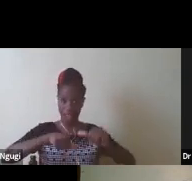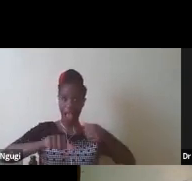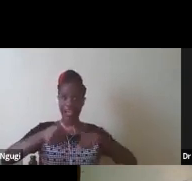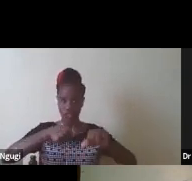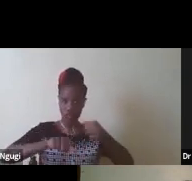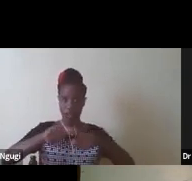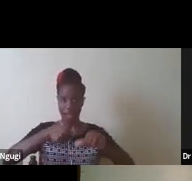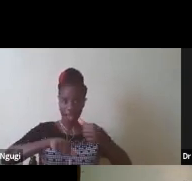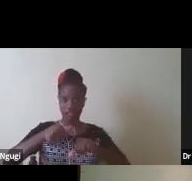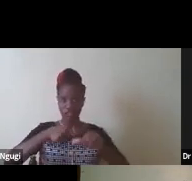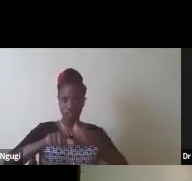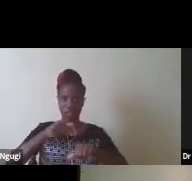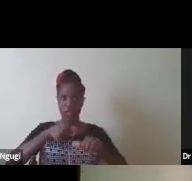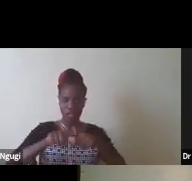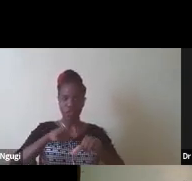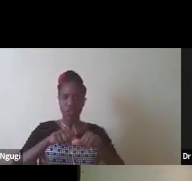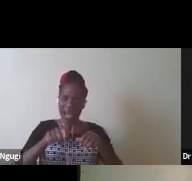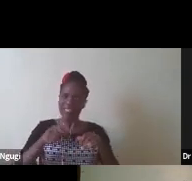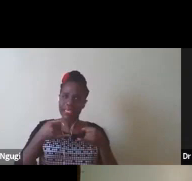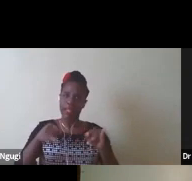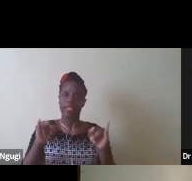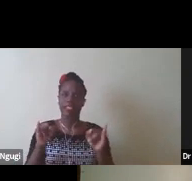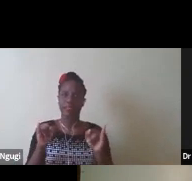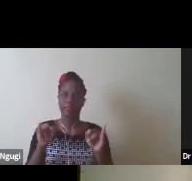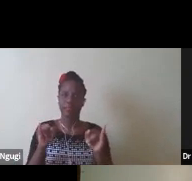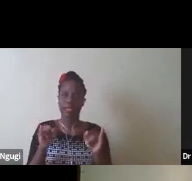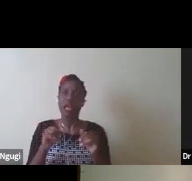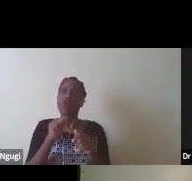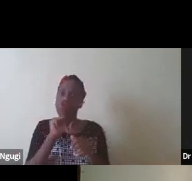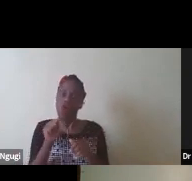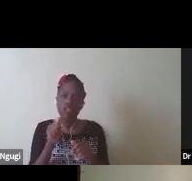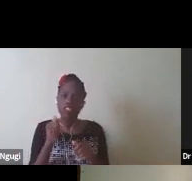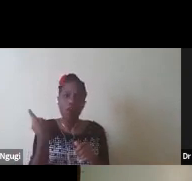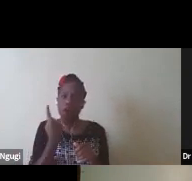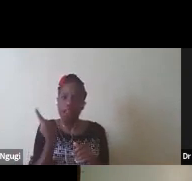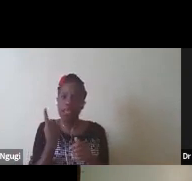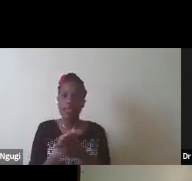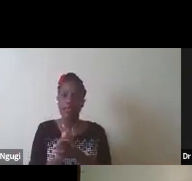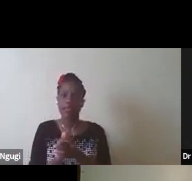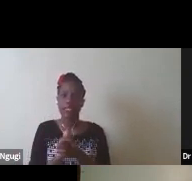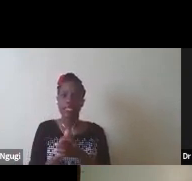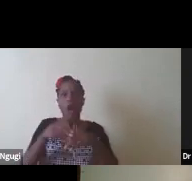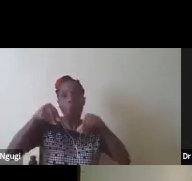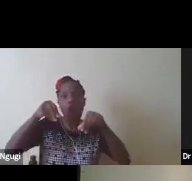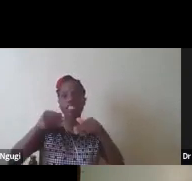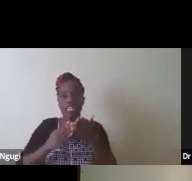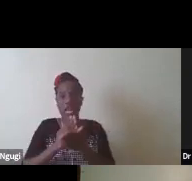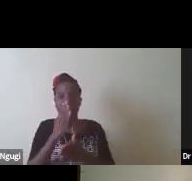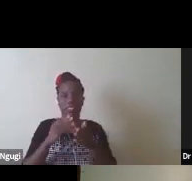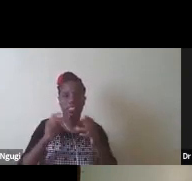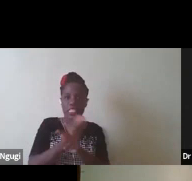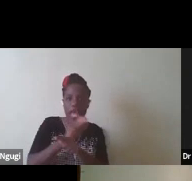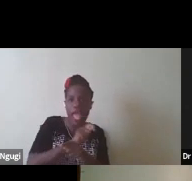actions have to be taken. So people should not just do the quality rights training, but